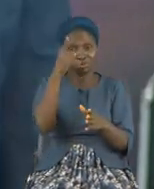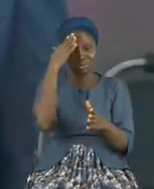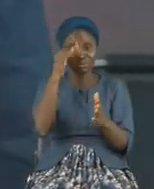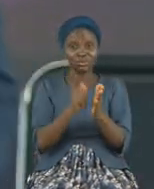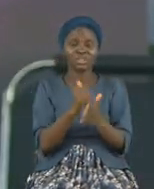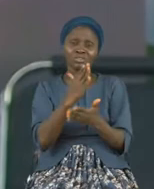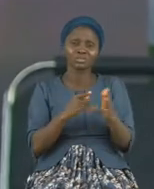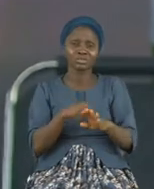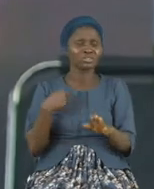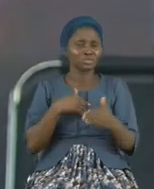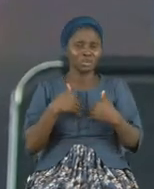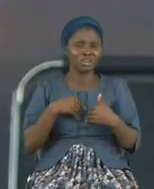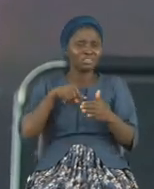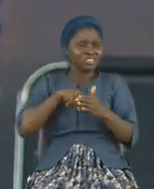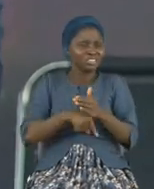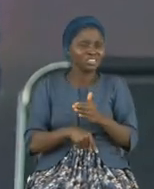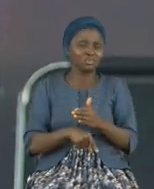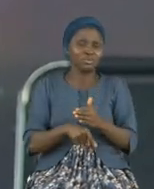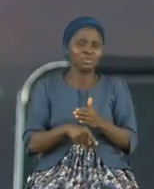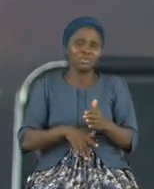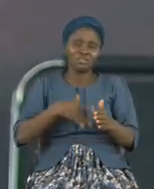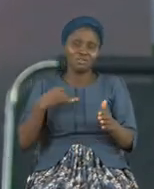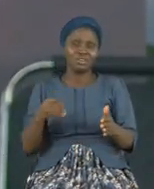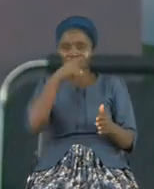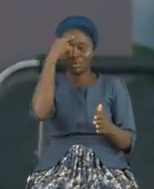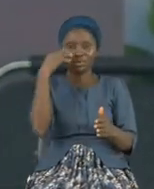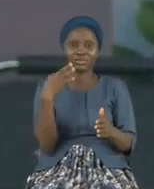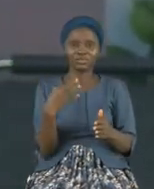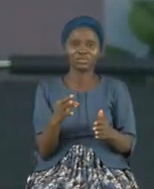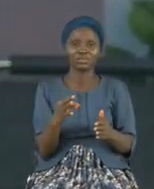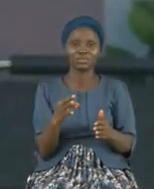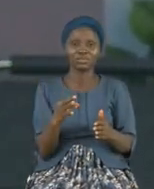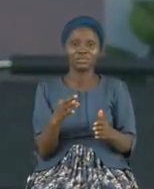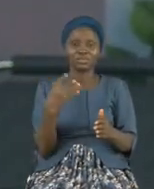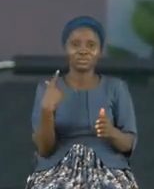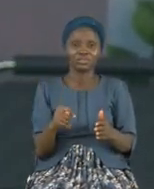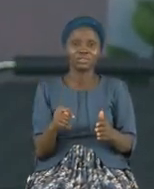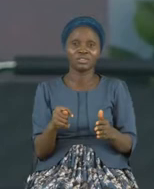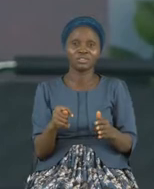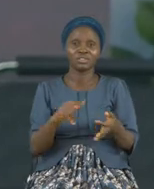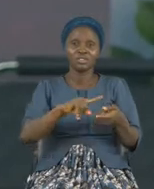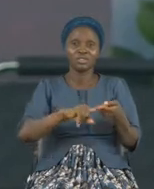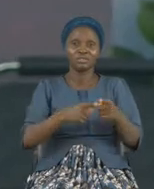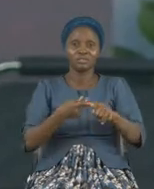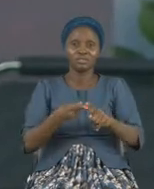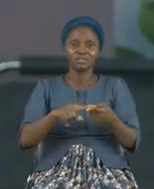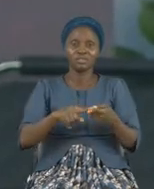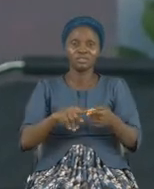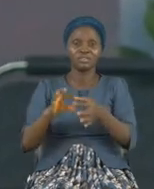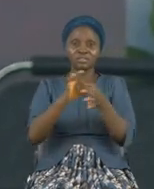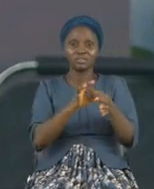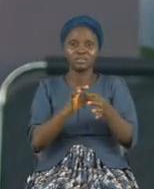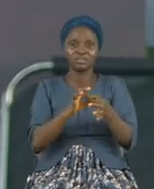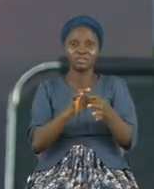feelings because of the intimacy we have, the interaction we have with